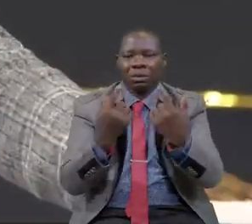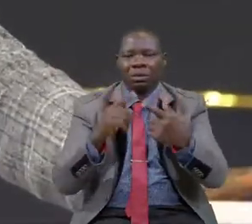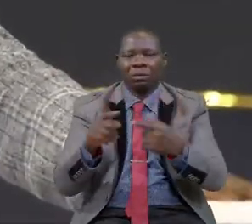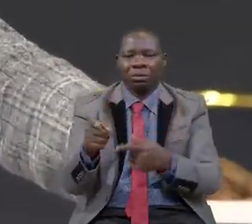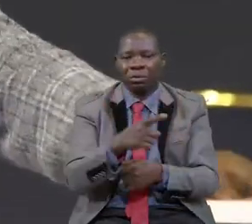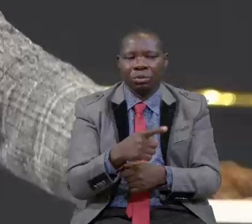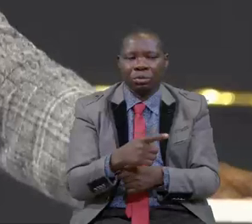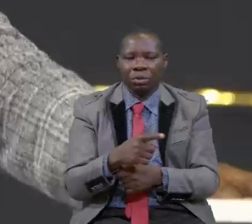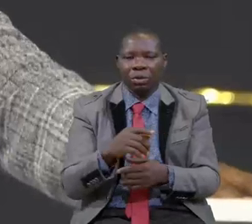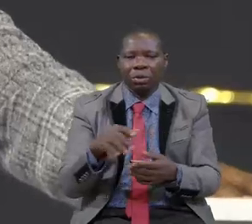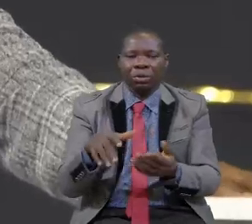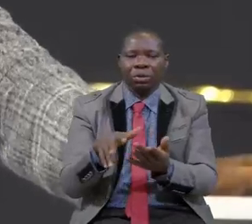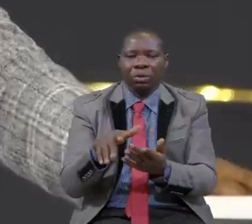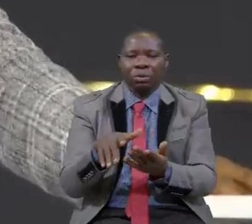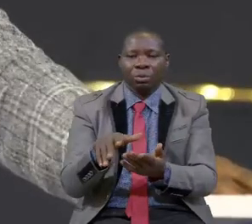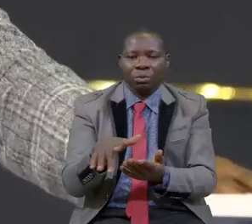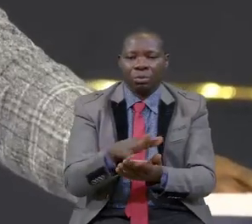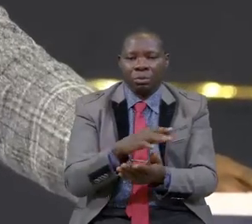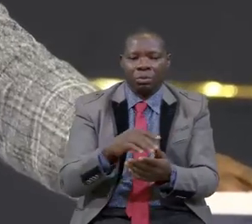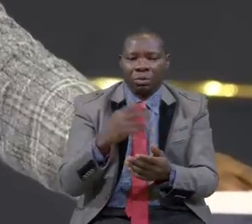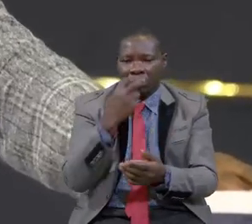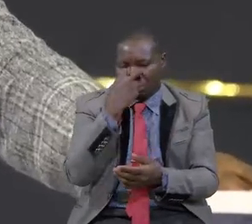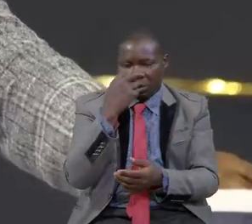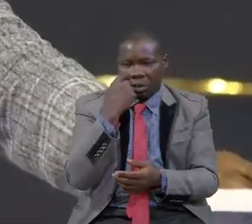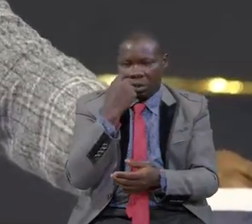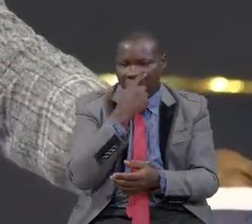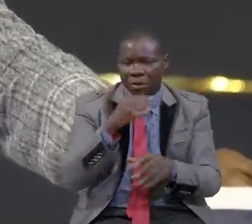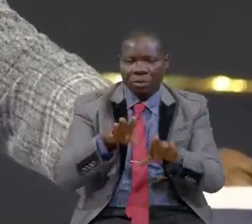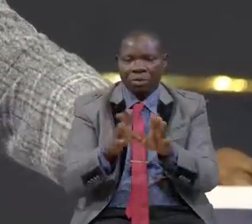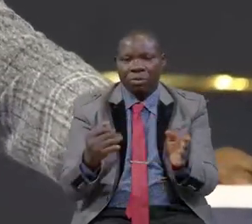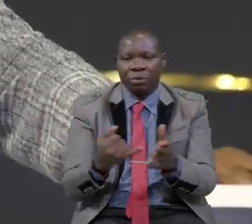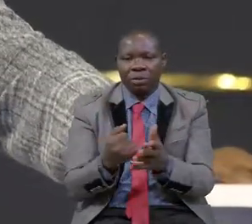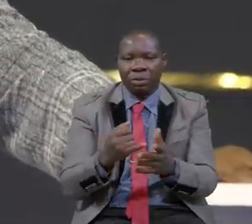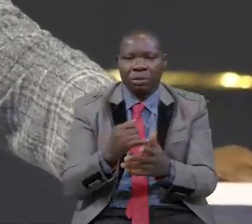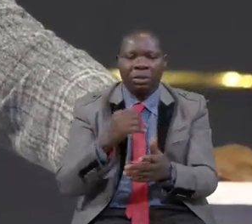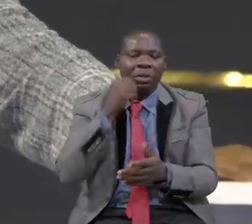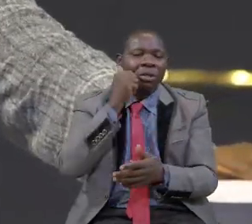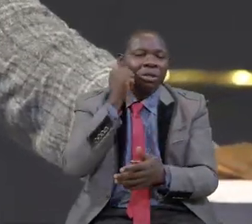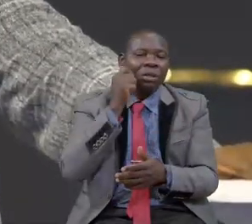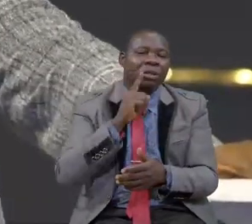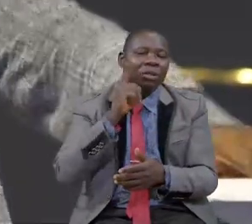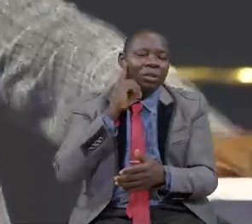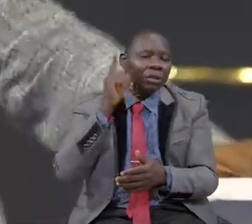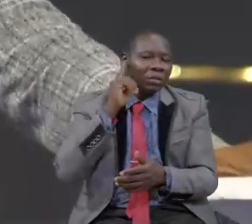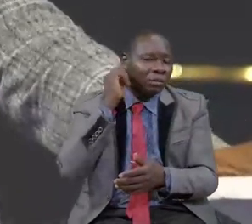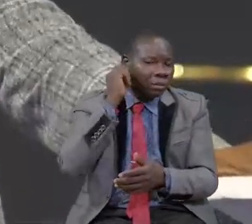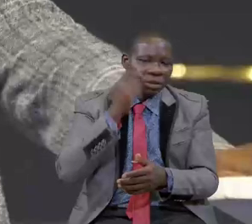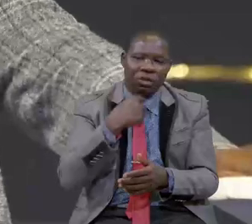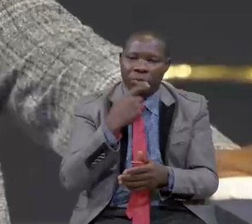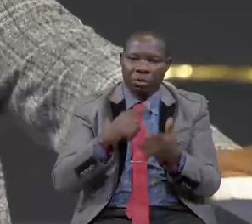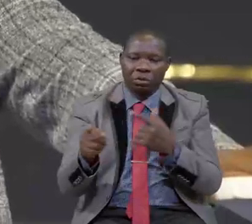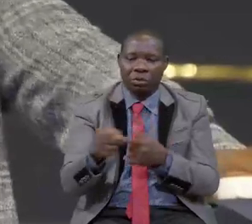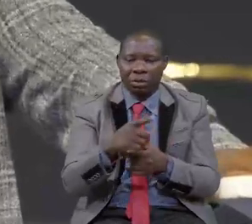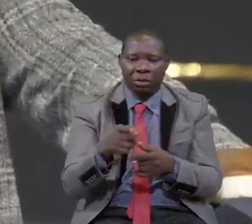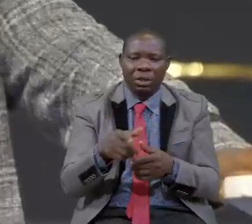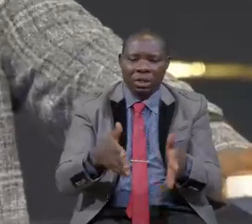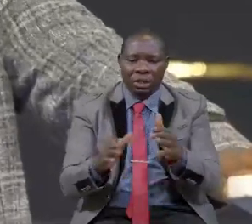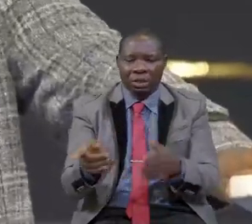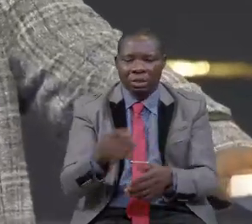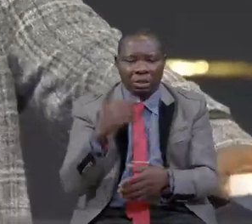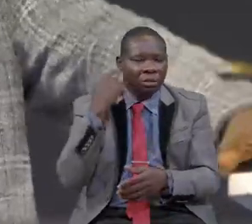blind eyes, open those blind eyes. Deaf ears, speak to them. Let them hear. You are lame, you are paralyzed,